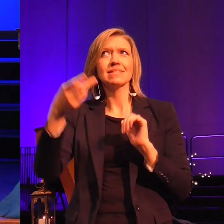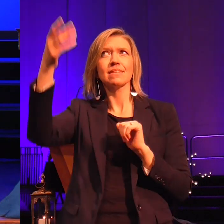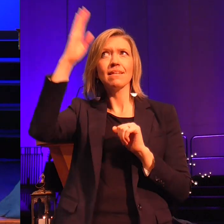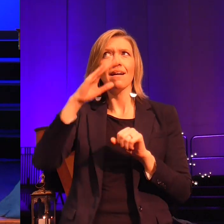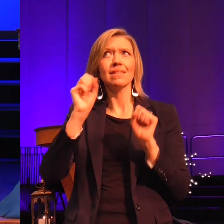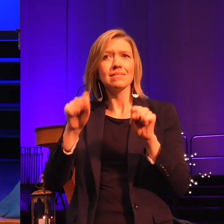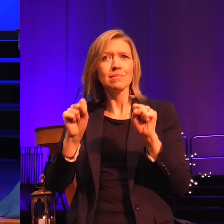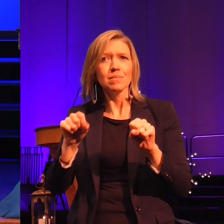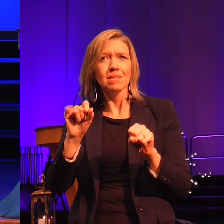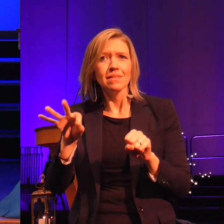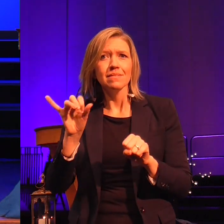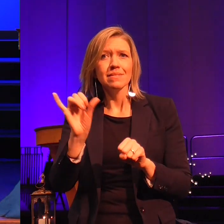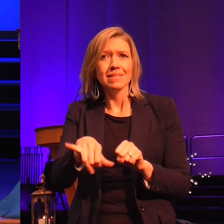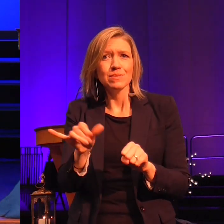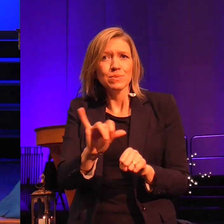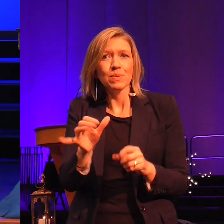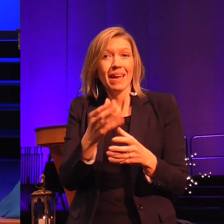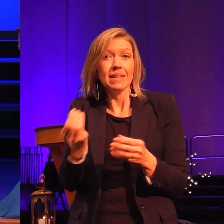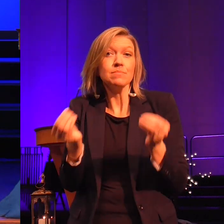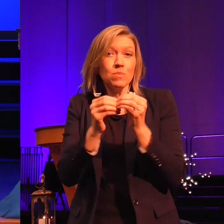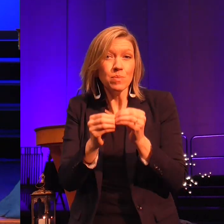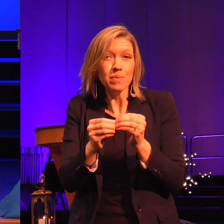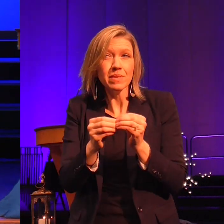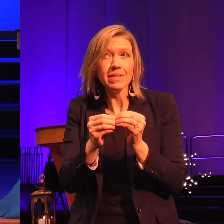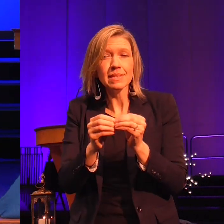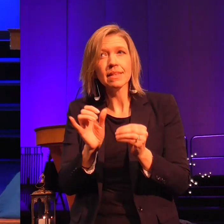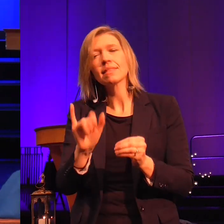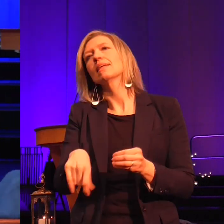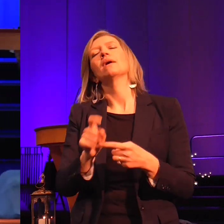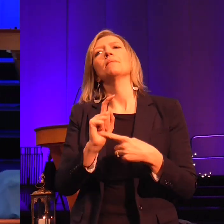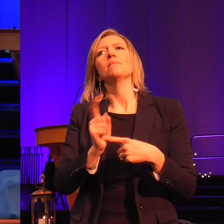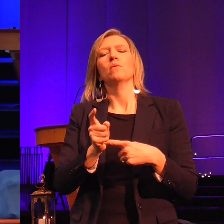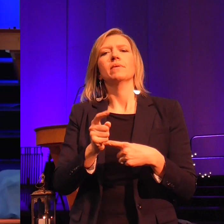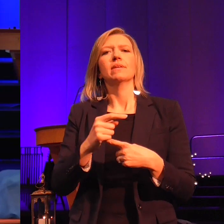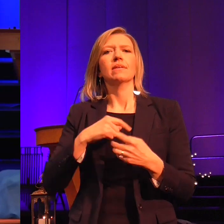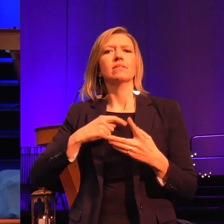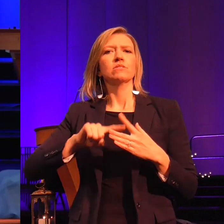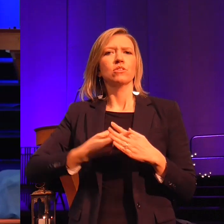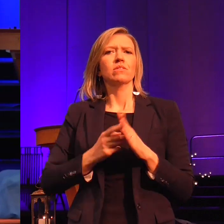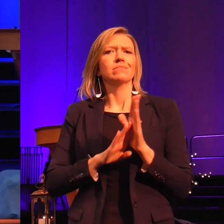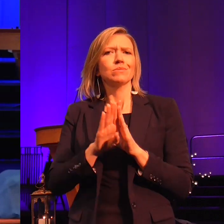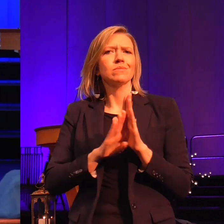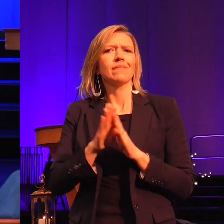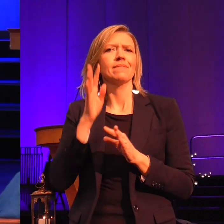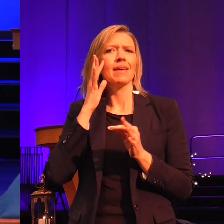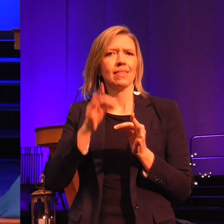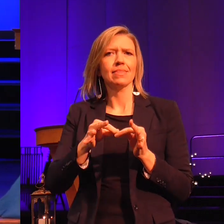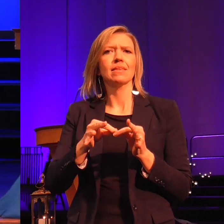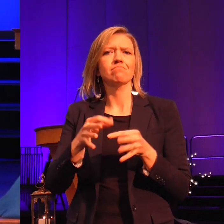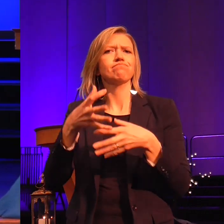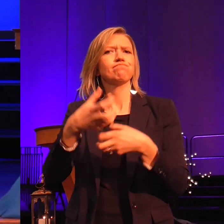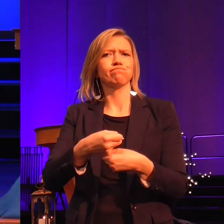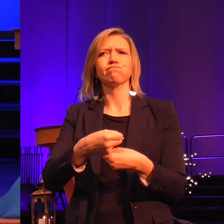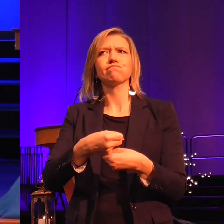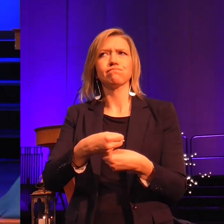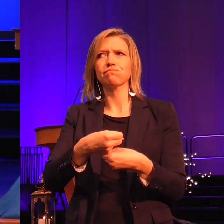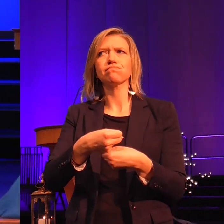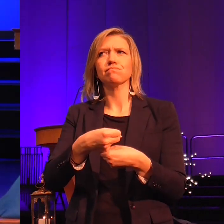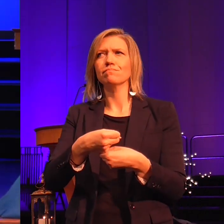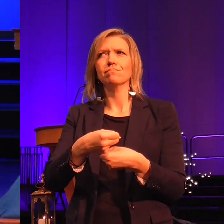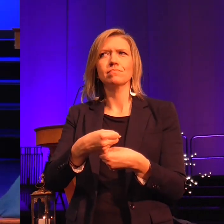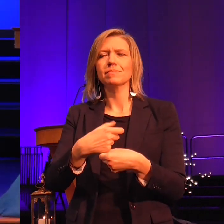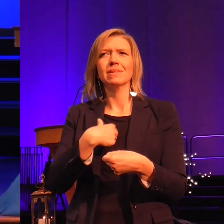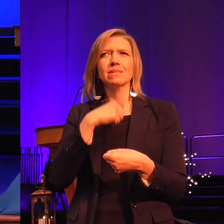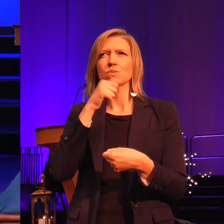much more? And it was in that moment that I began to have faith. Greater faith that I never need